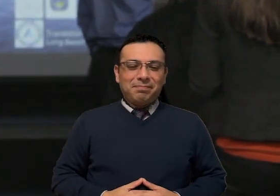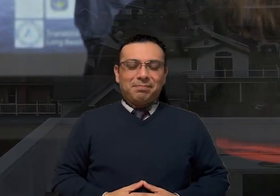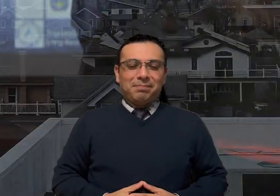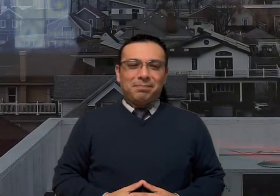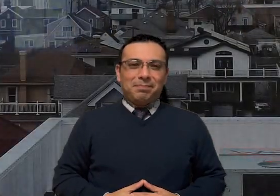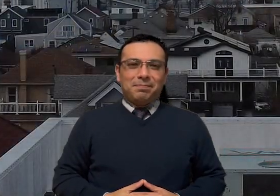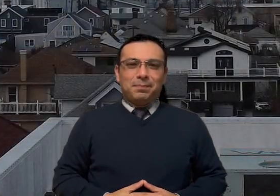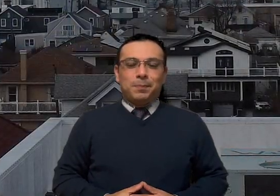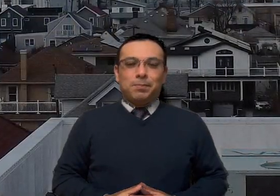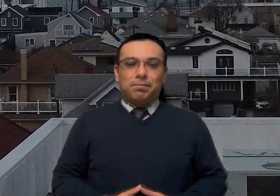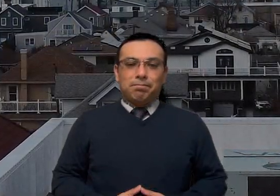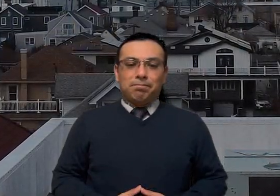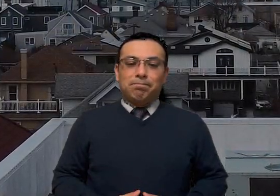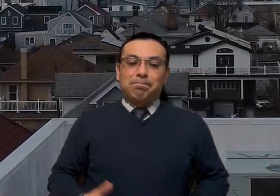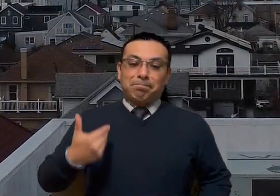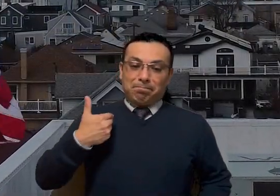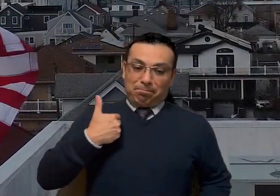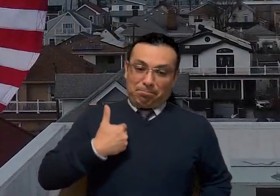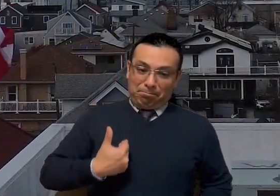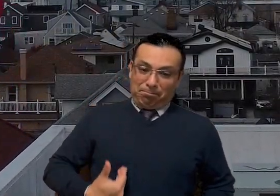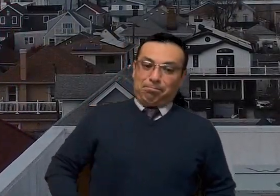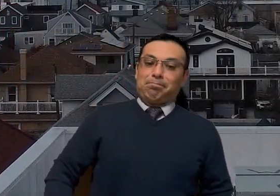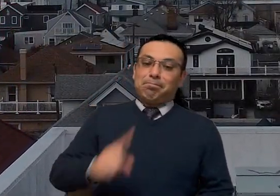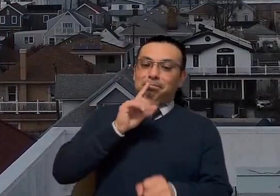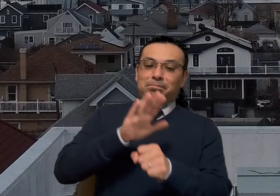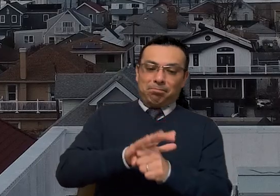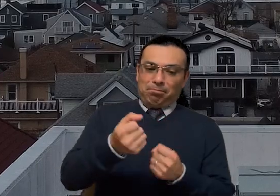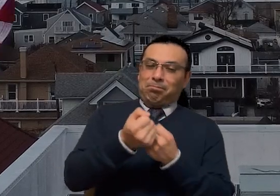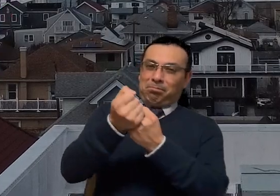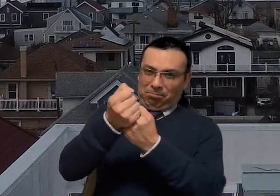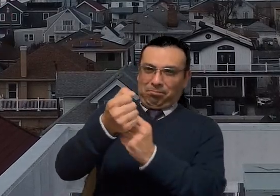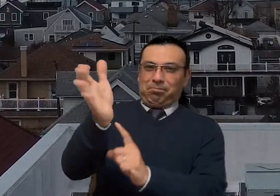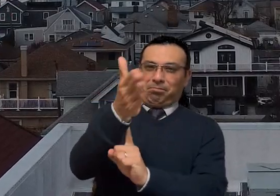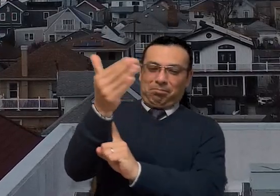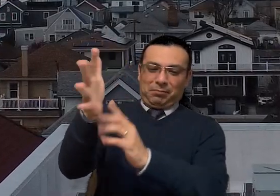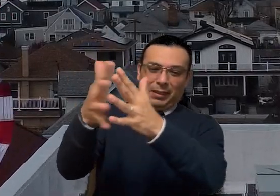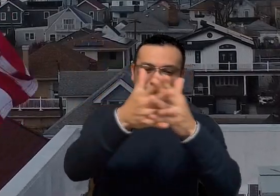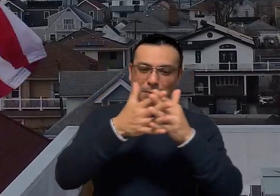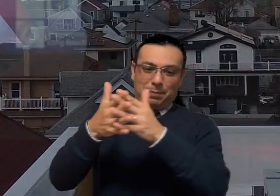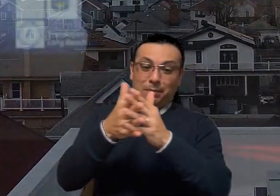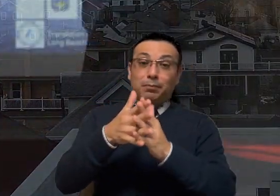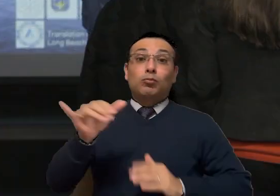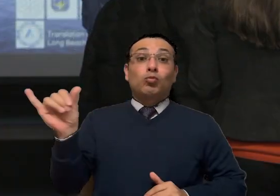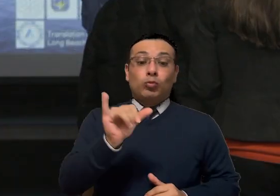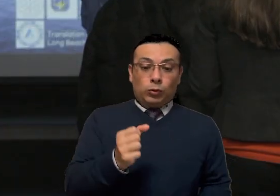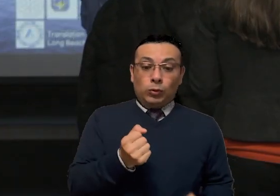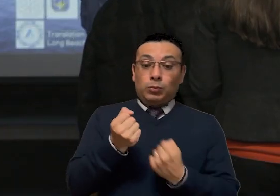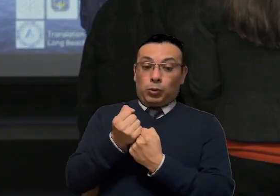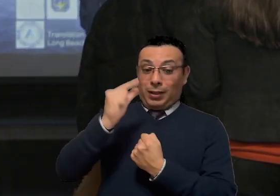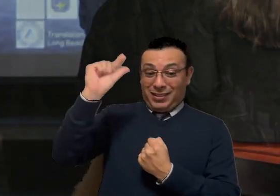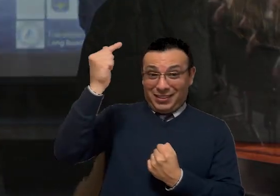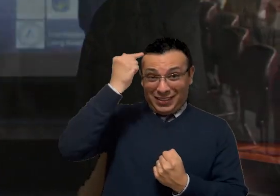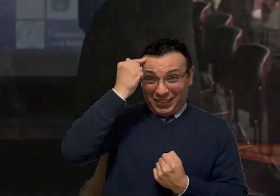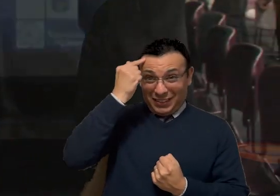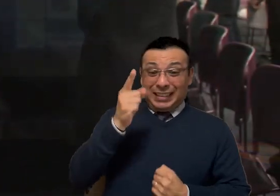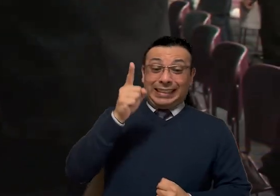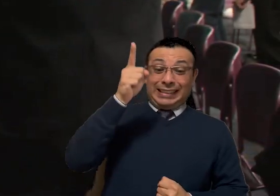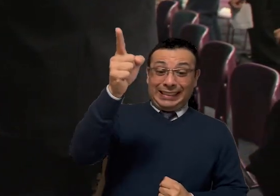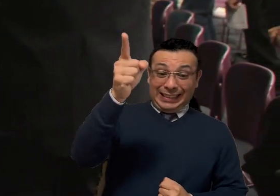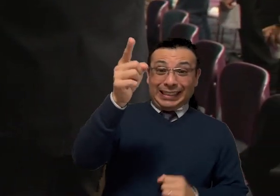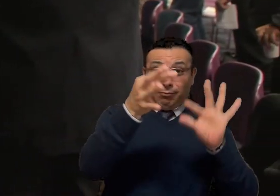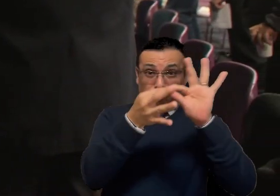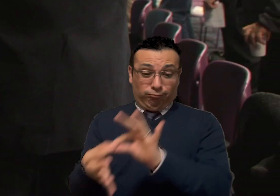I pledge allegiance to the flag of the United States of America and to the republic for which it stands,